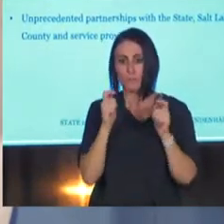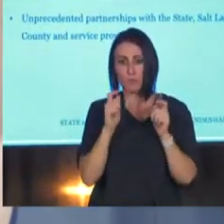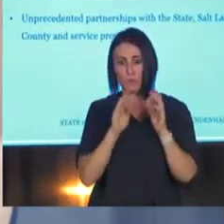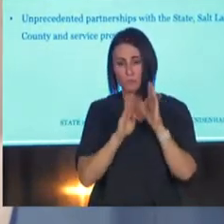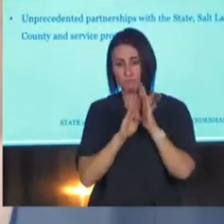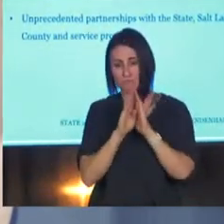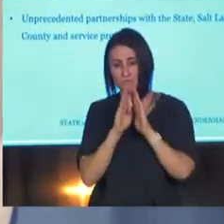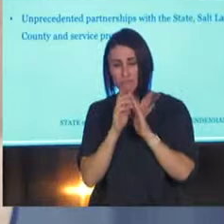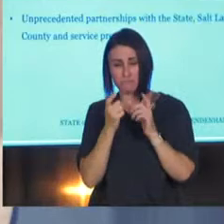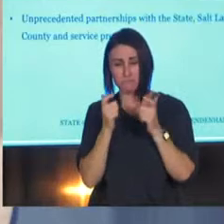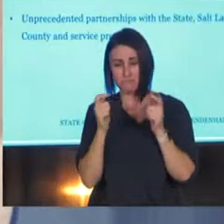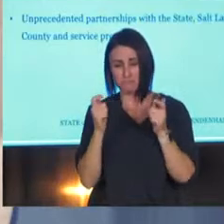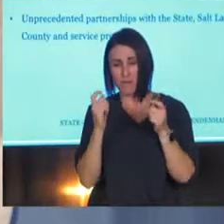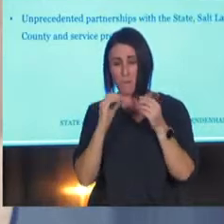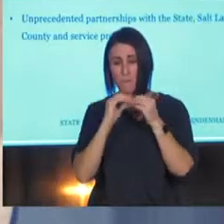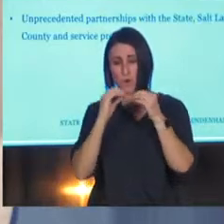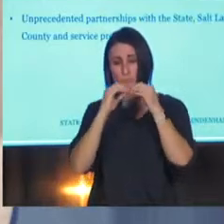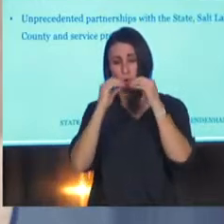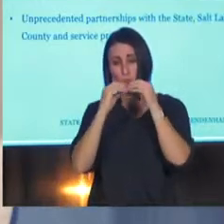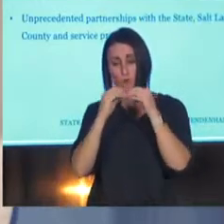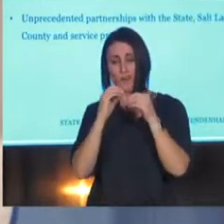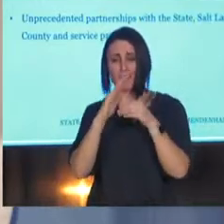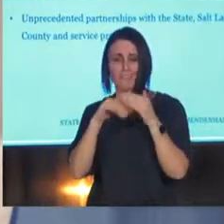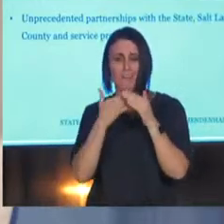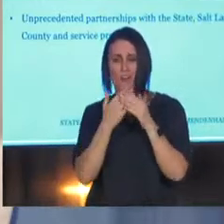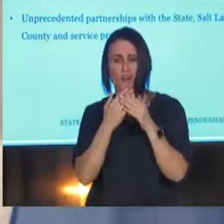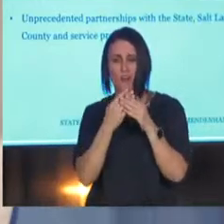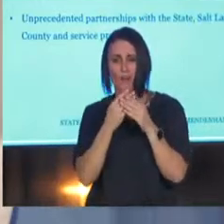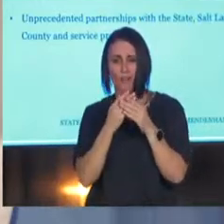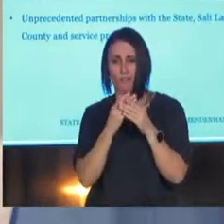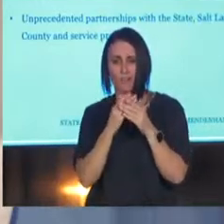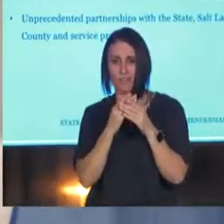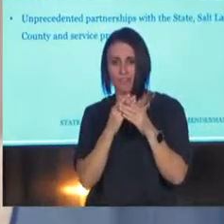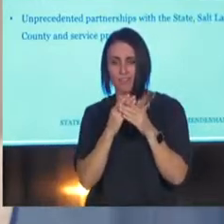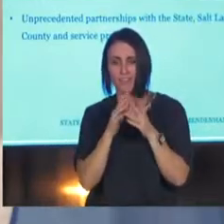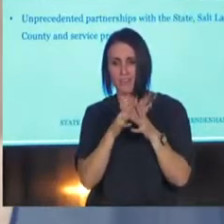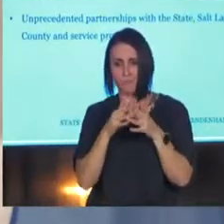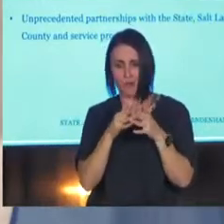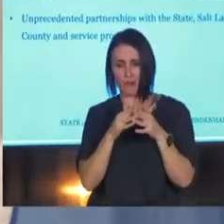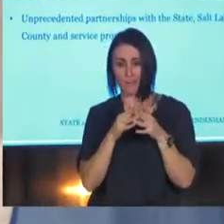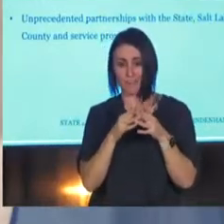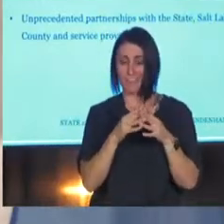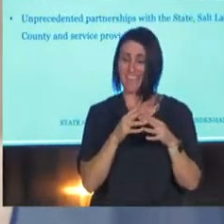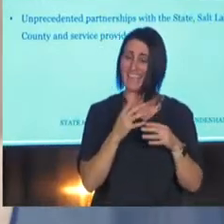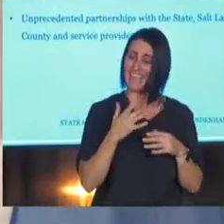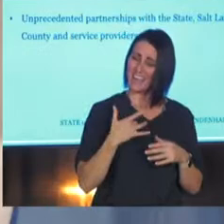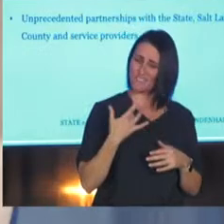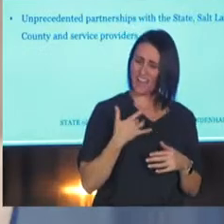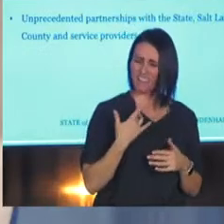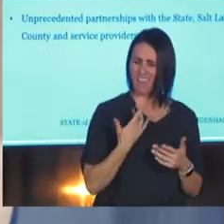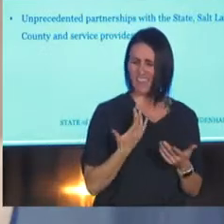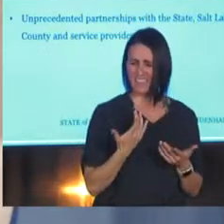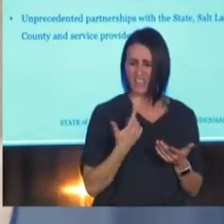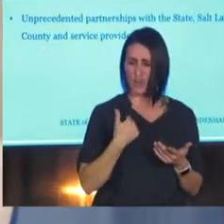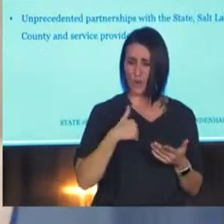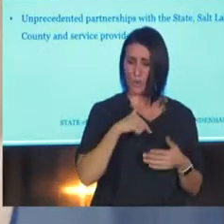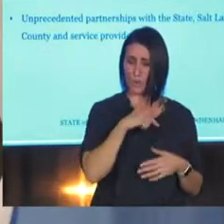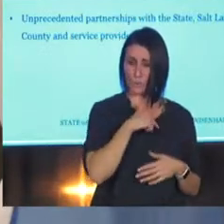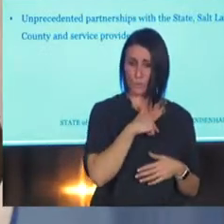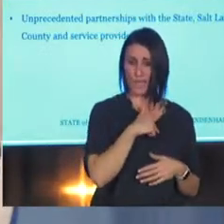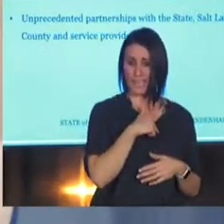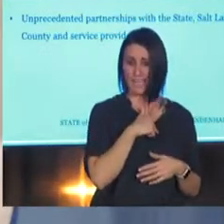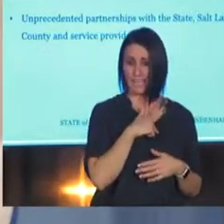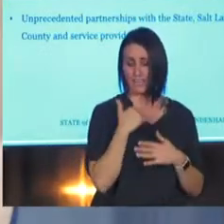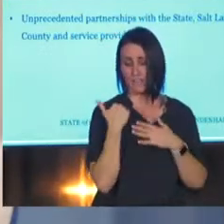every city in America. And for years, it felt like here in our capital city, we shouldered the vast majority of